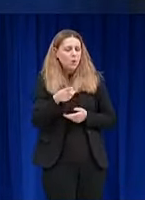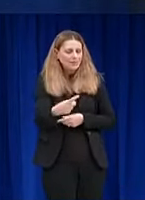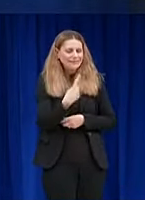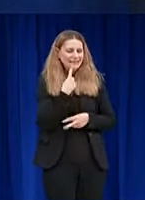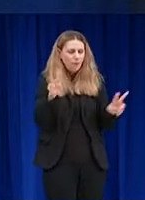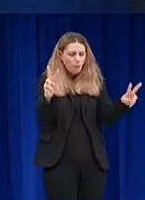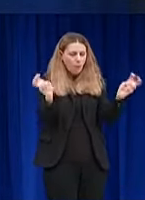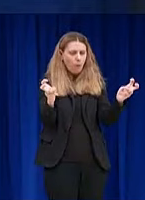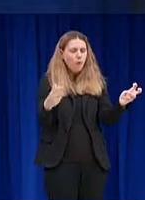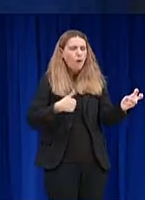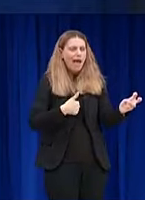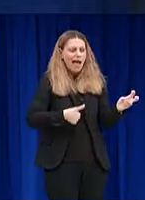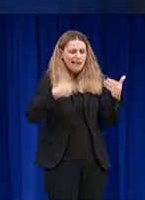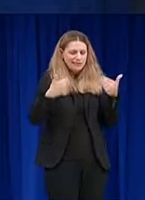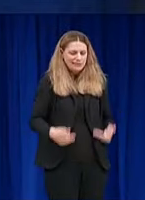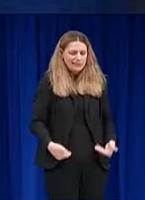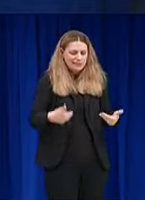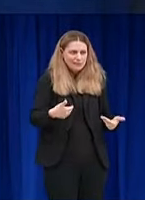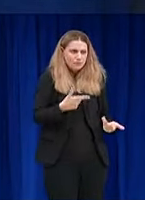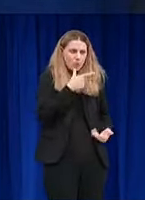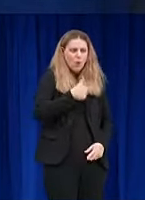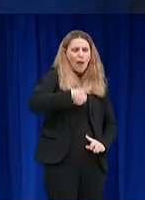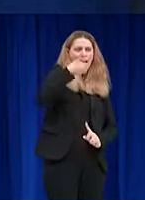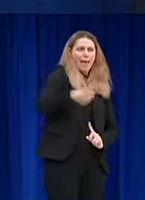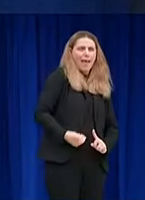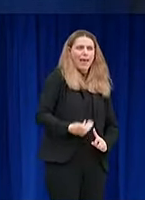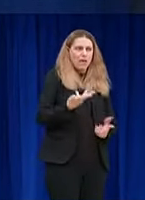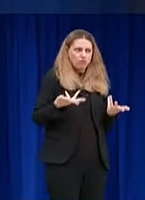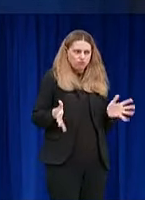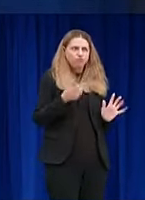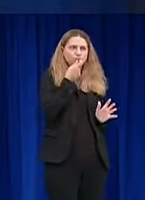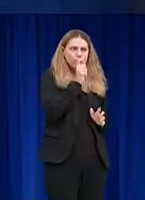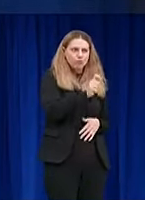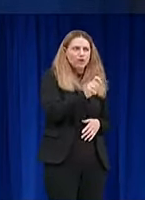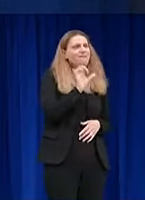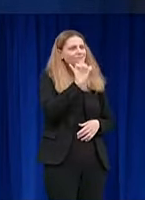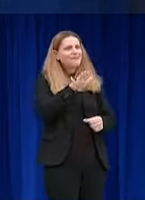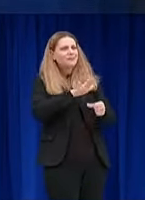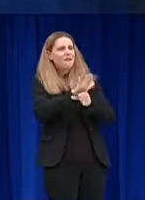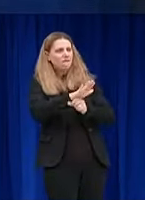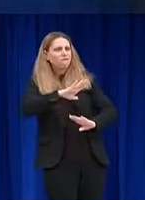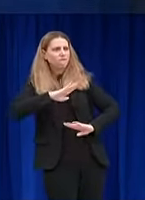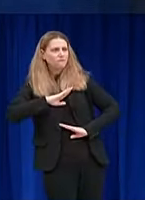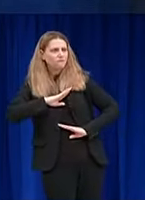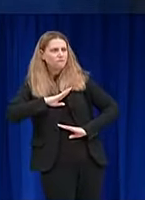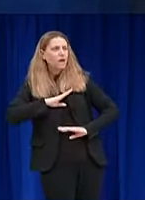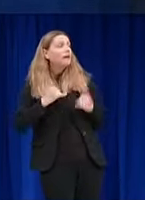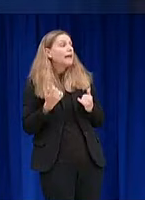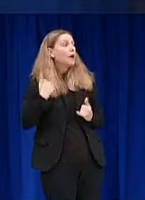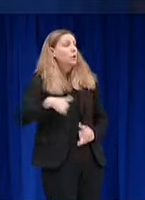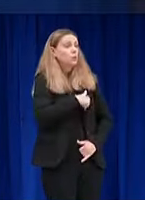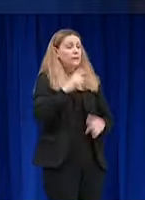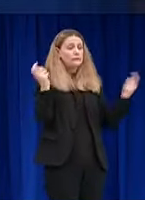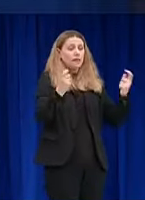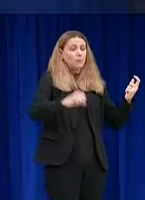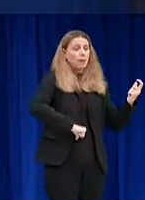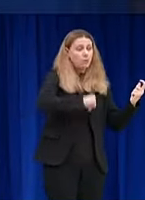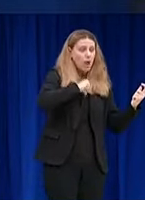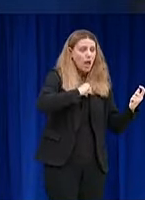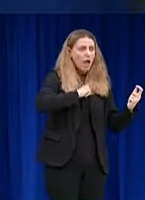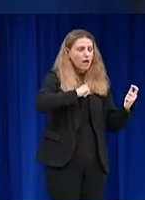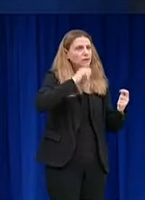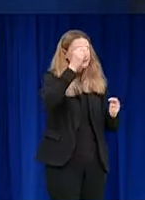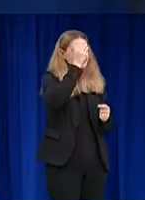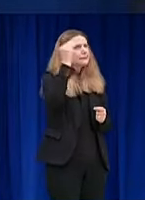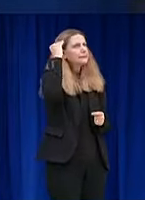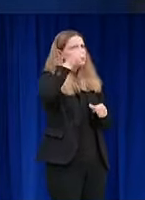enough." As we celebrate Pride, please remember that you are enough. You have the right to